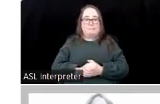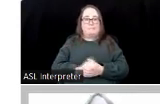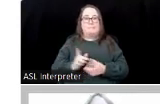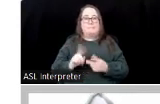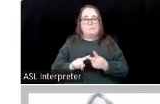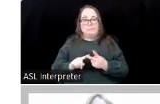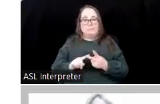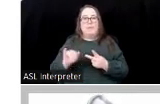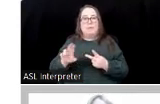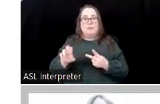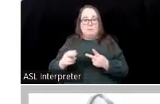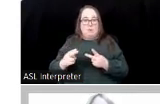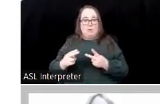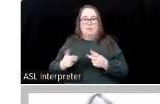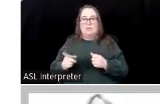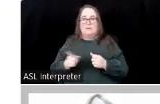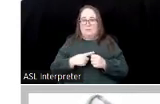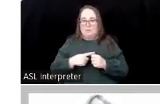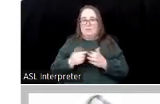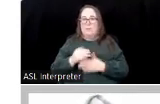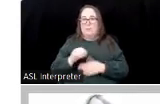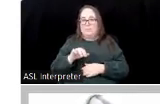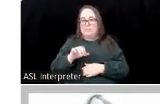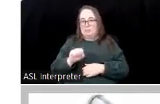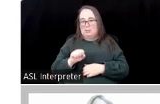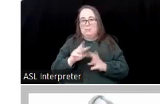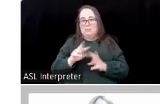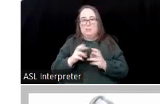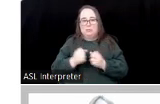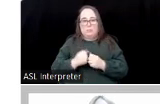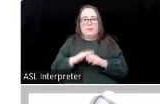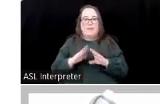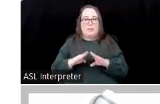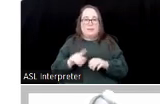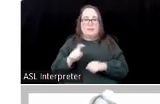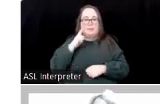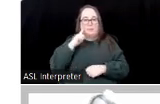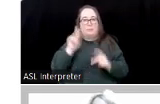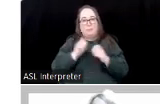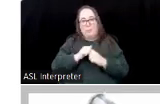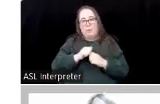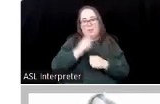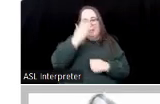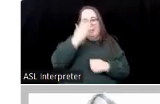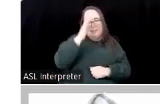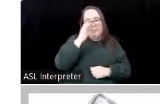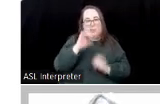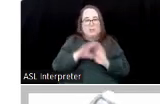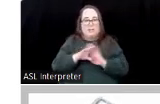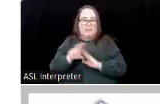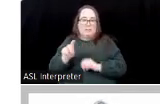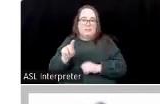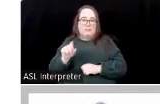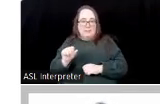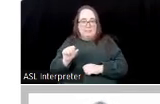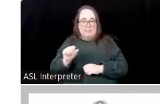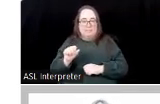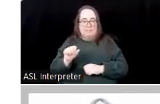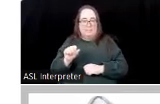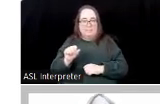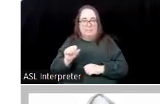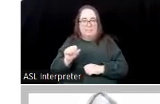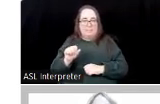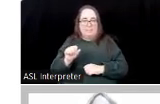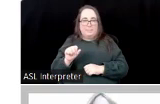March, watch for the first of a series of webinars on housing needs of people with intellectual and developmental disabilities. And in the